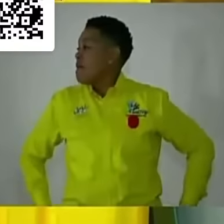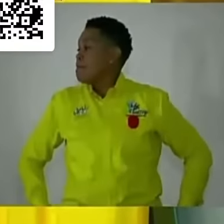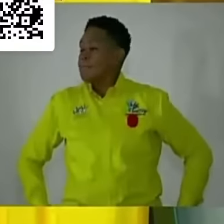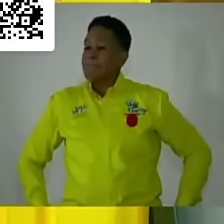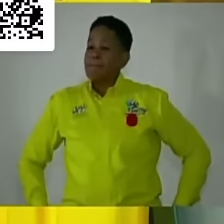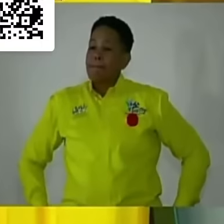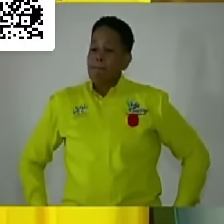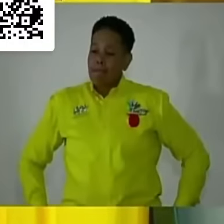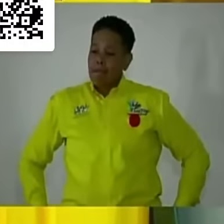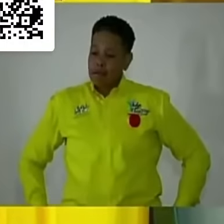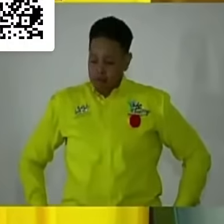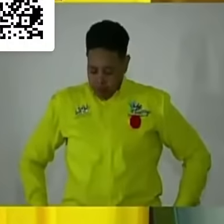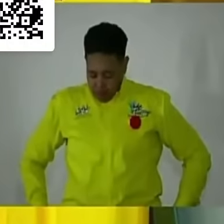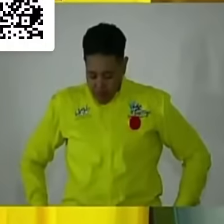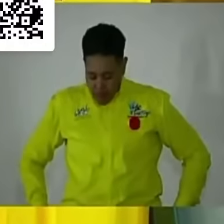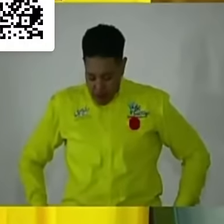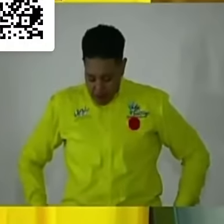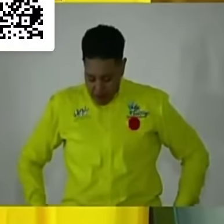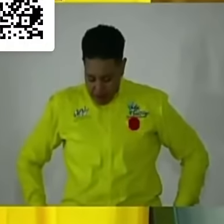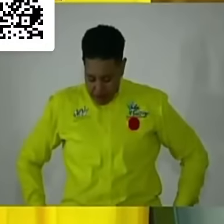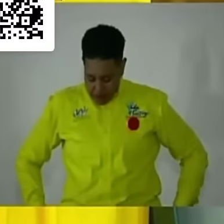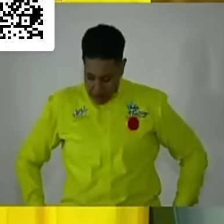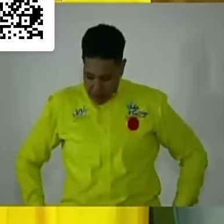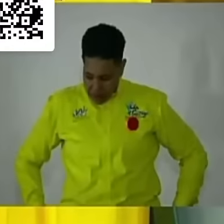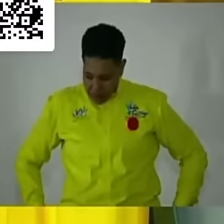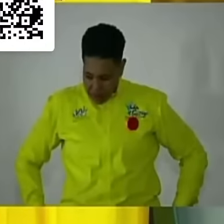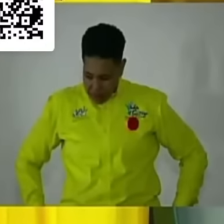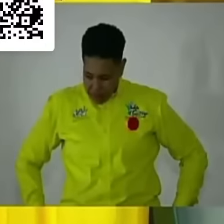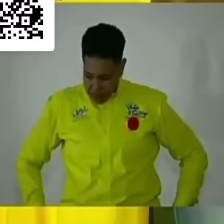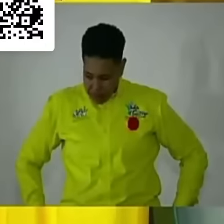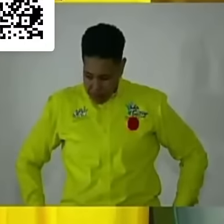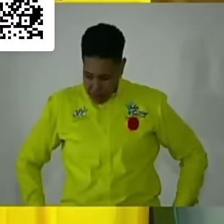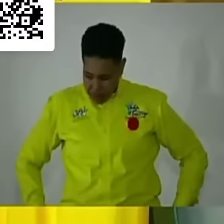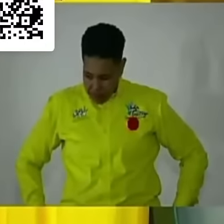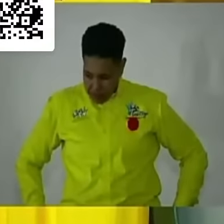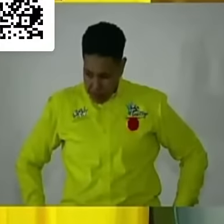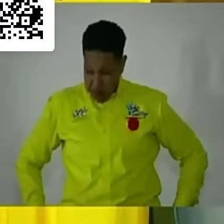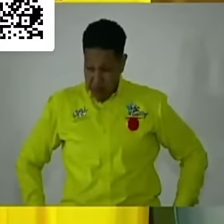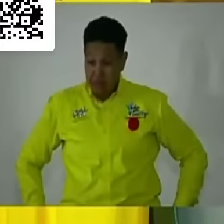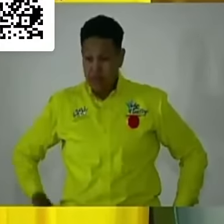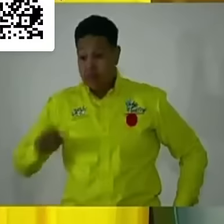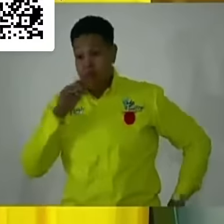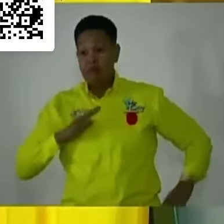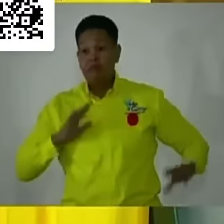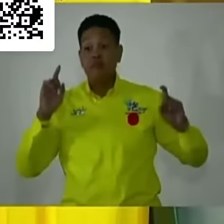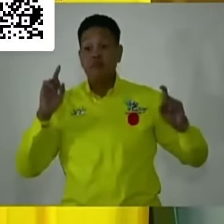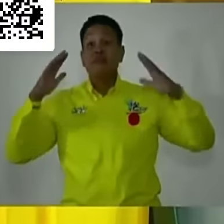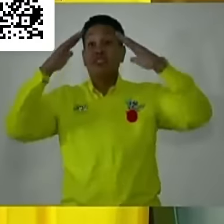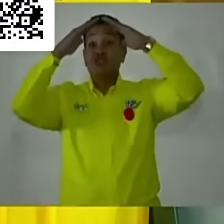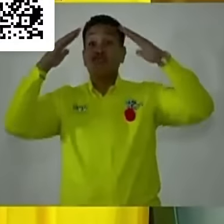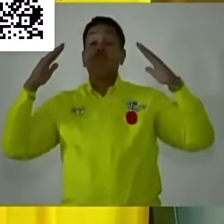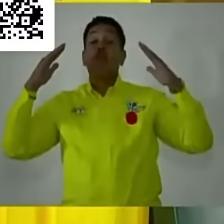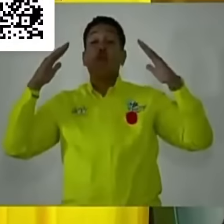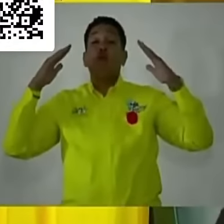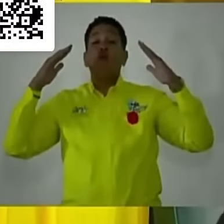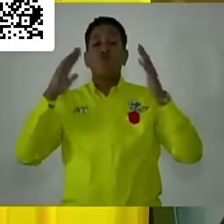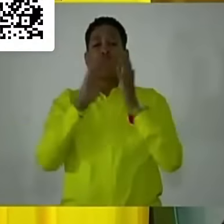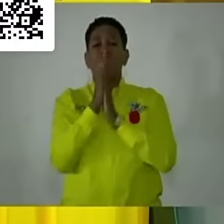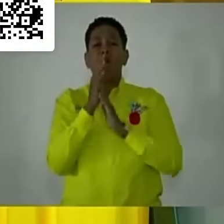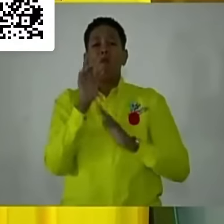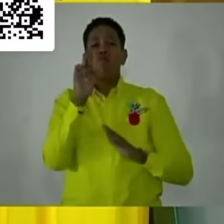Madam Speaker, the rust of the roofs caused by the dust from the